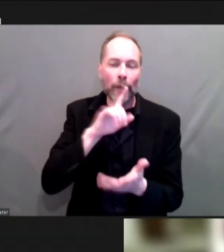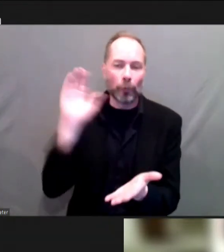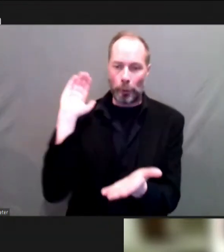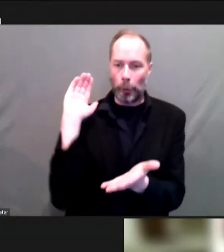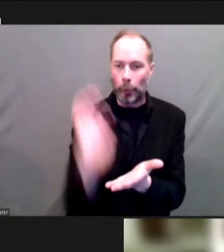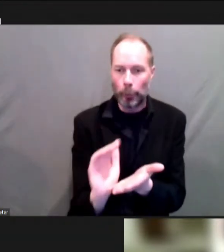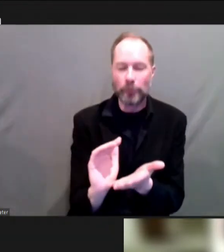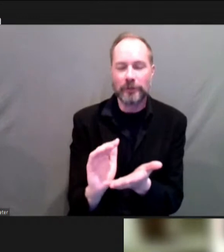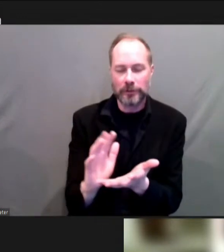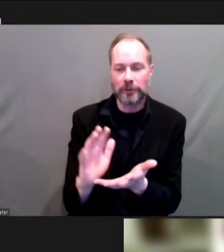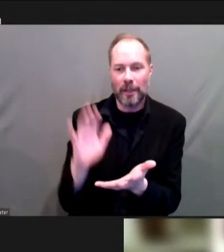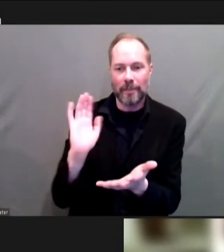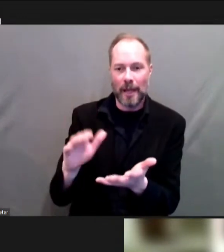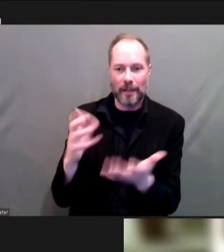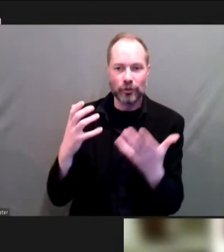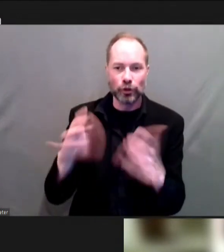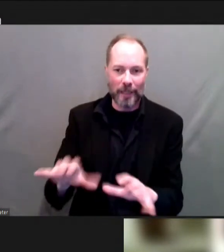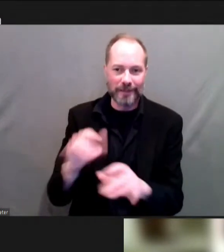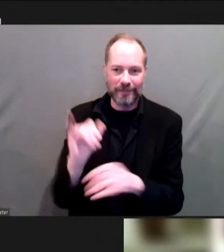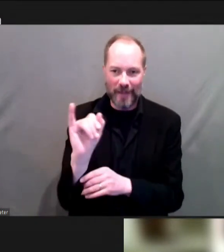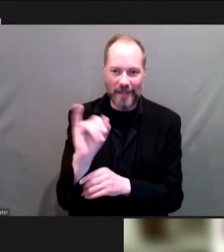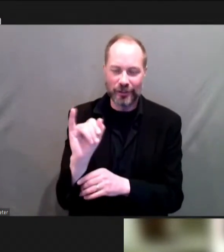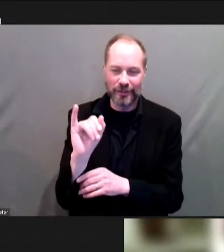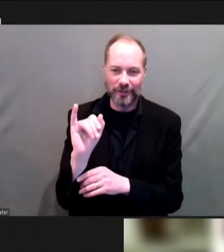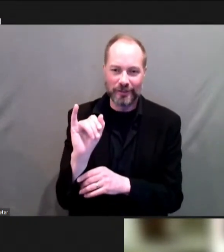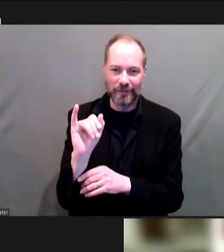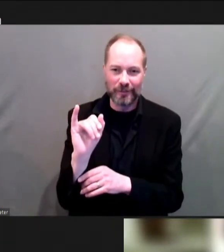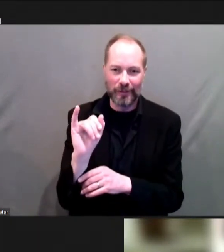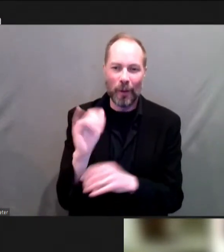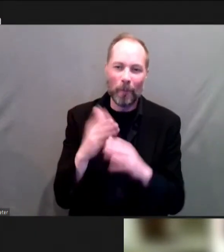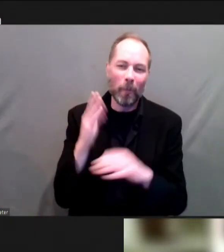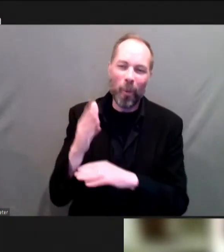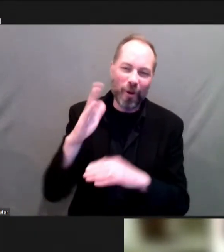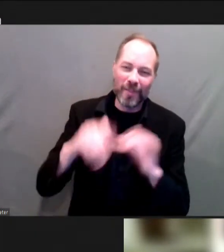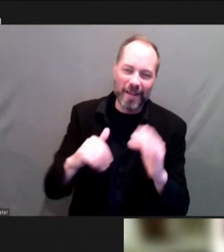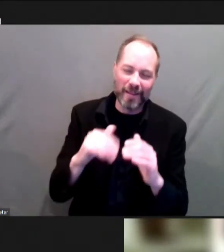cloth mask that some kids might be wearing. So I would encourage you to take advantage of that.